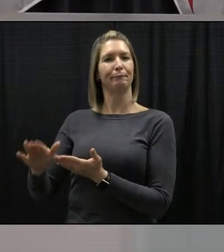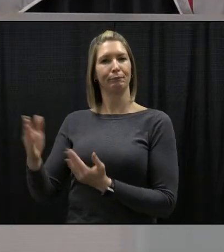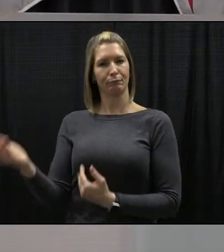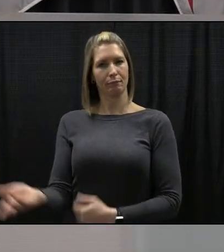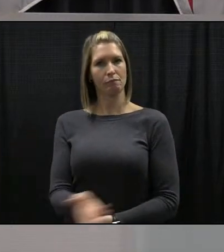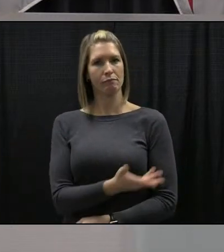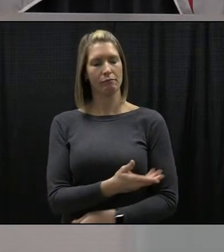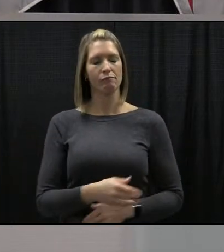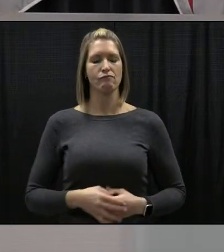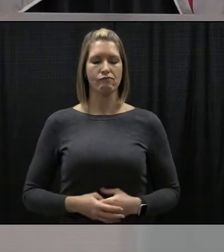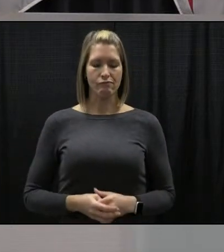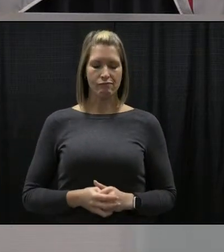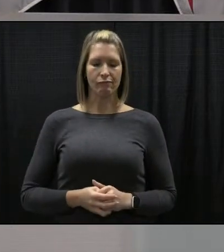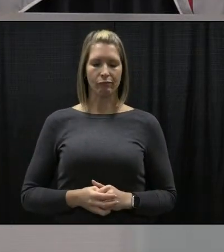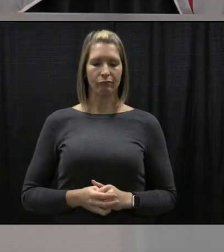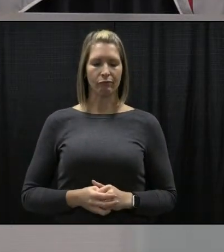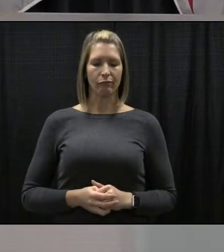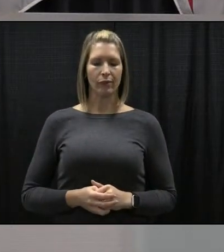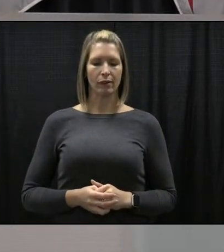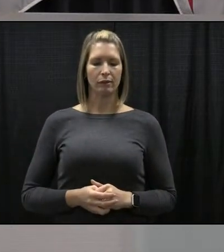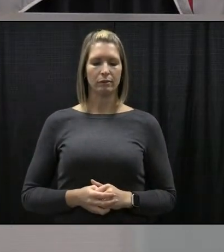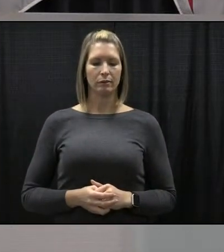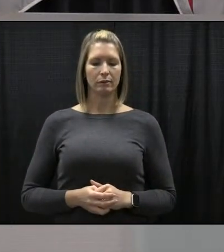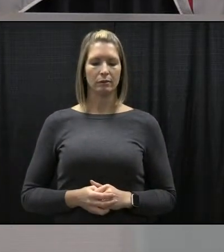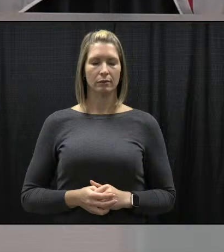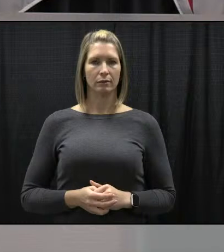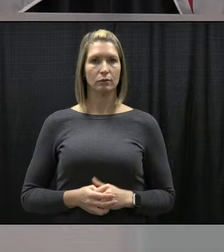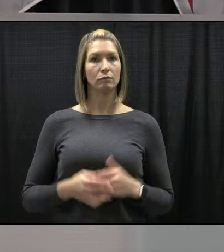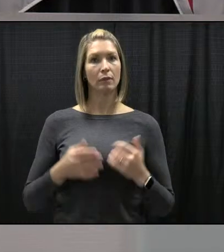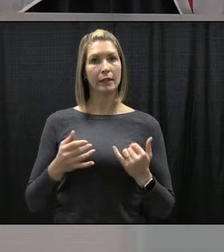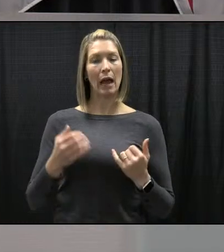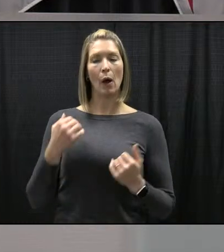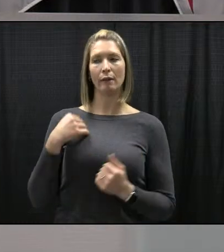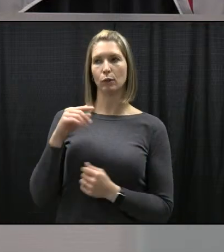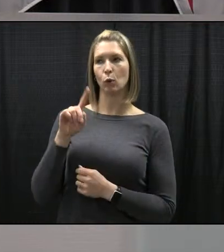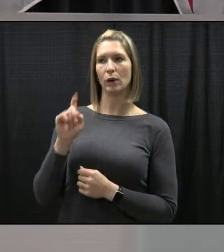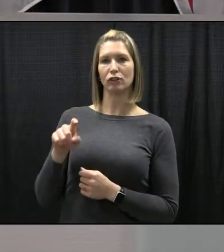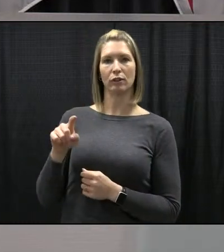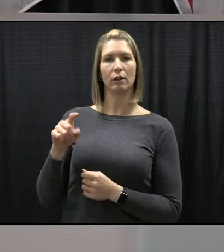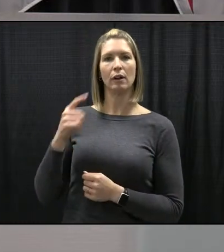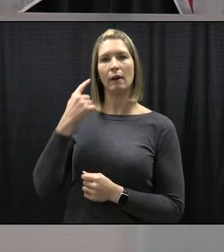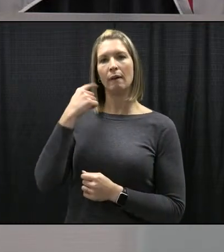Hi. This is a question for the Minister. The website